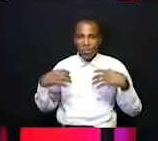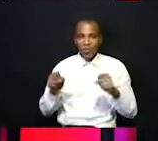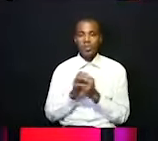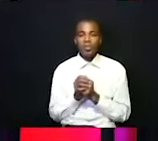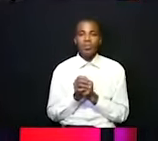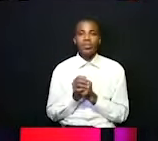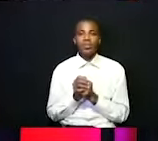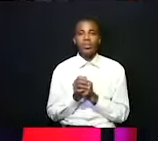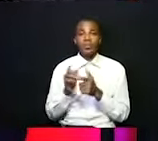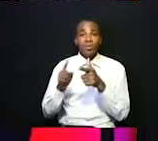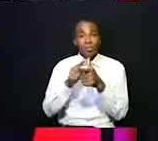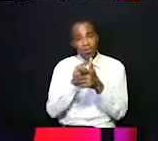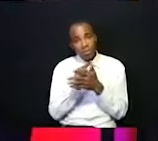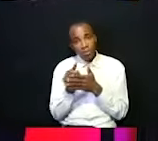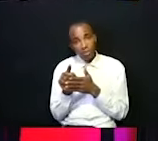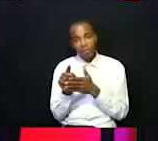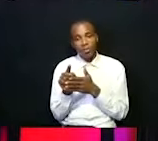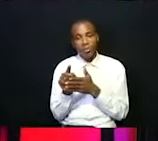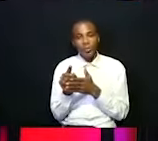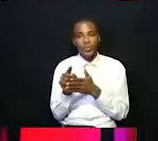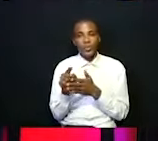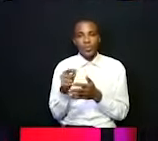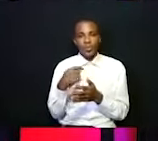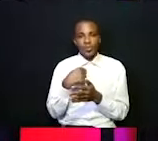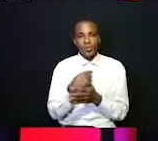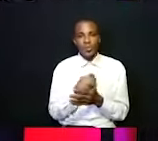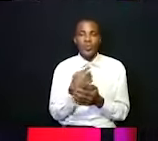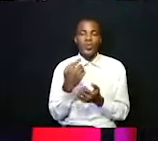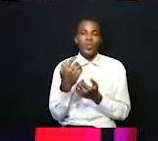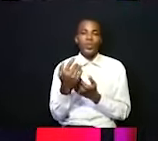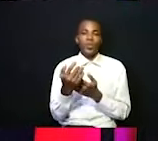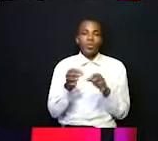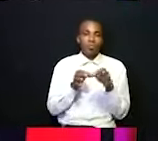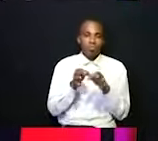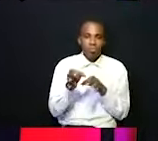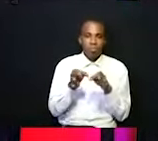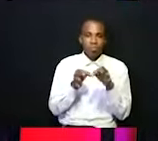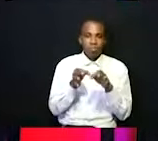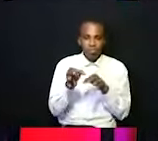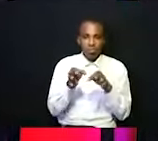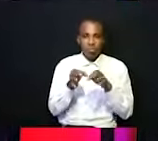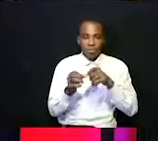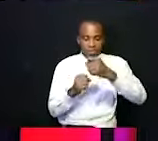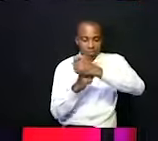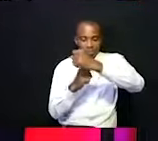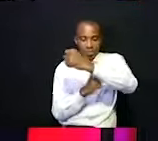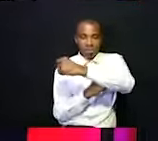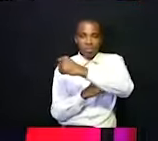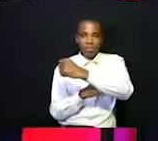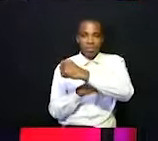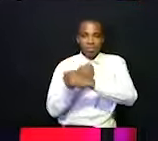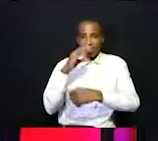Next week, I will take time for us to look at the foundation Edwards and the